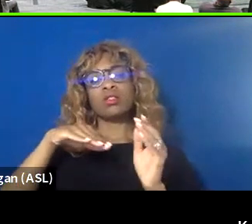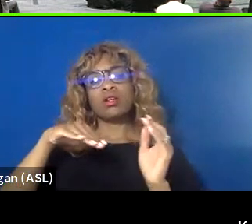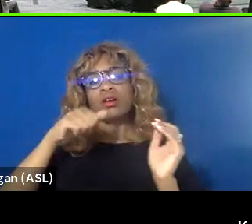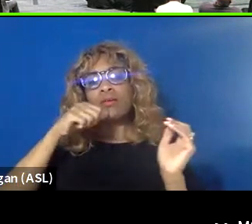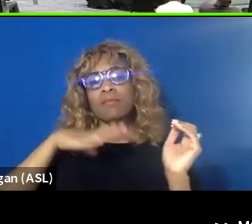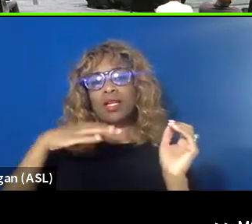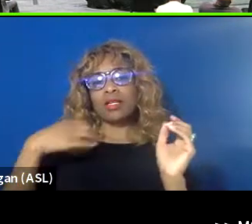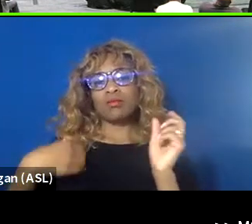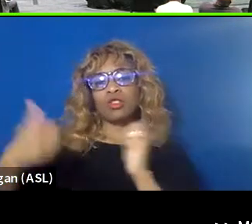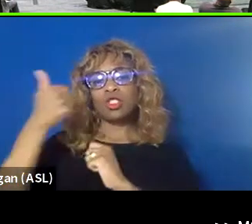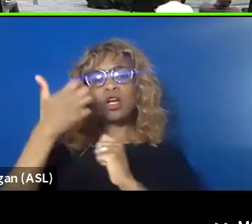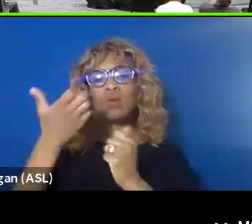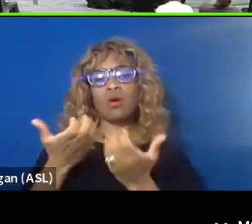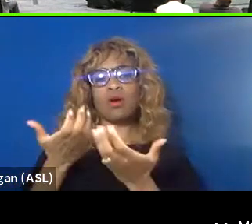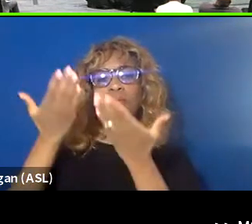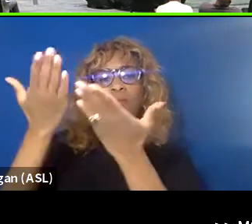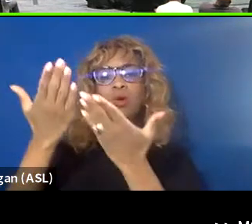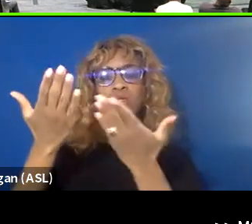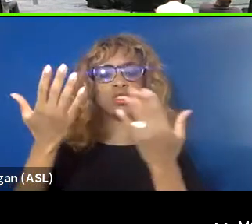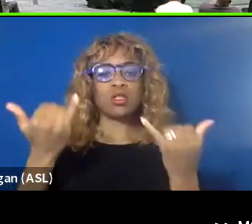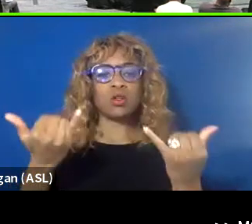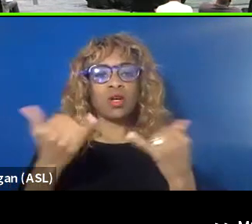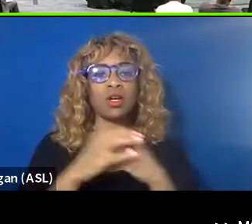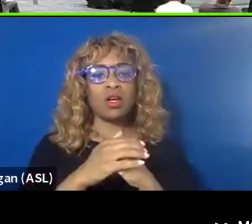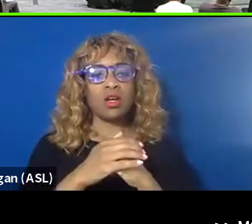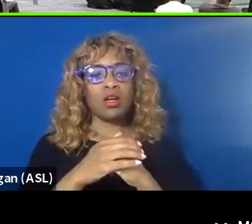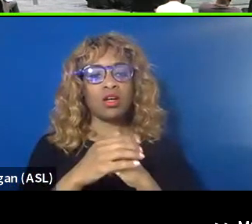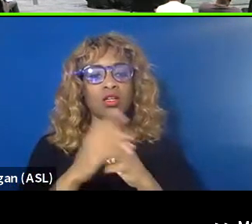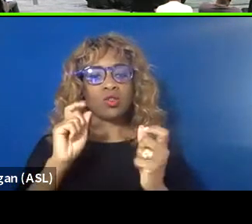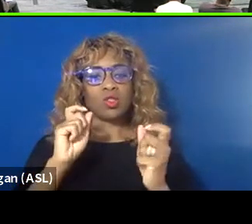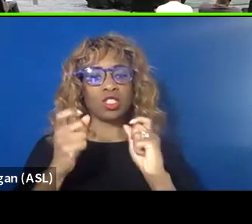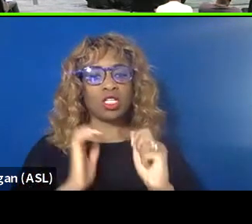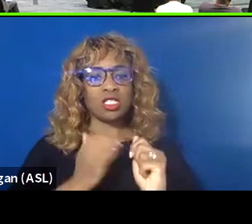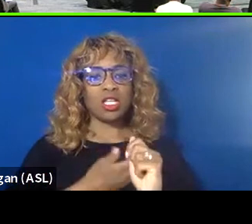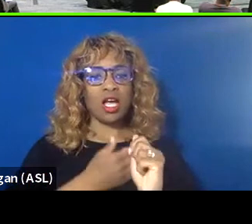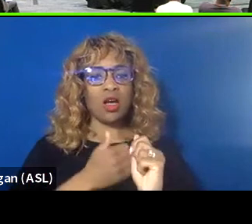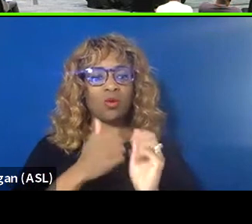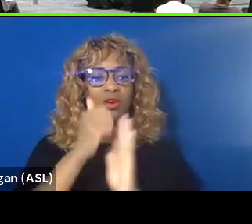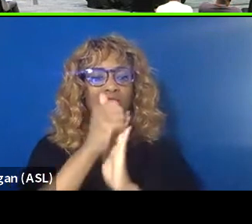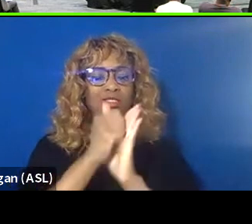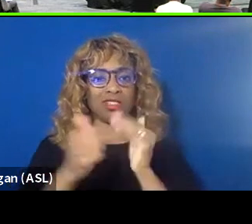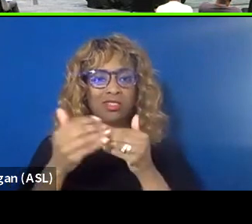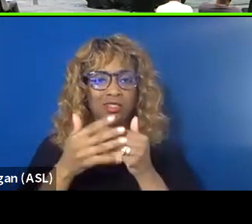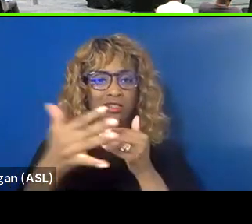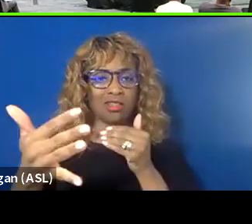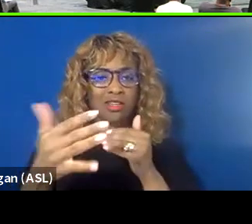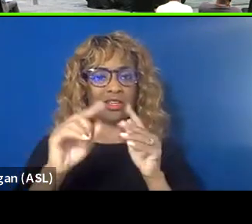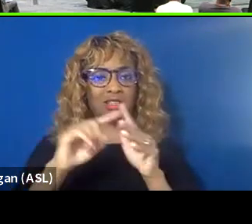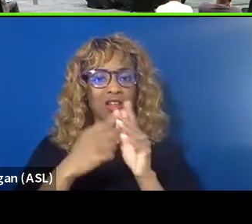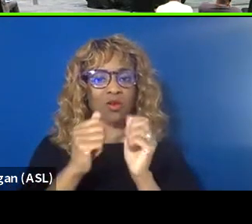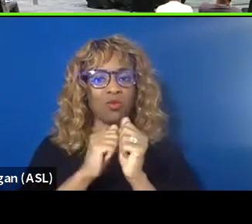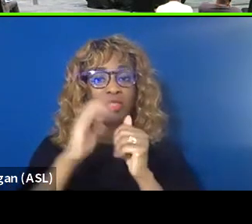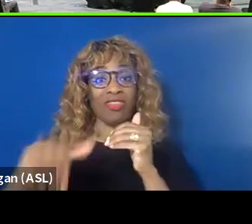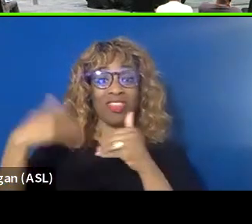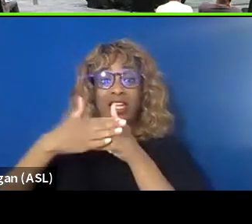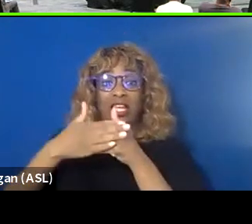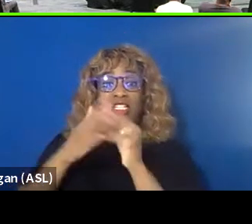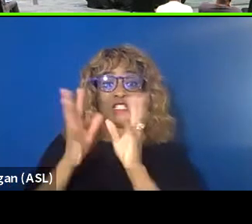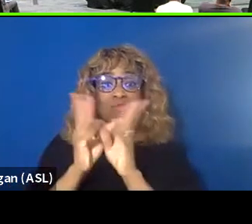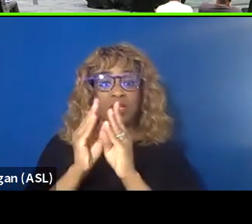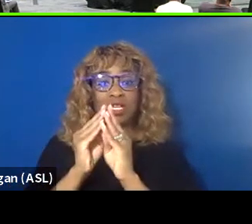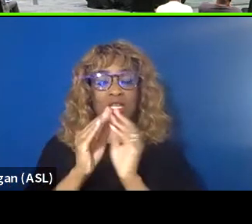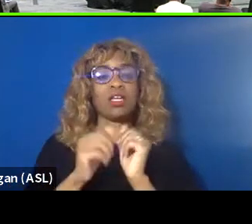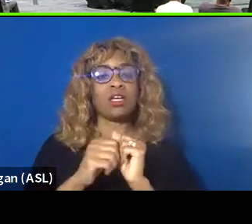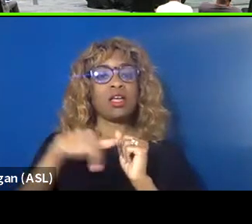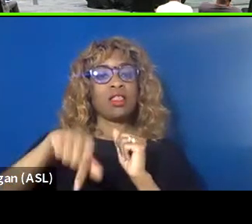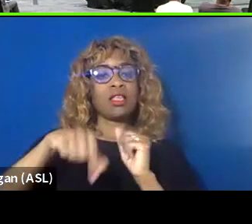yes. I would like to make a motion at this time to adjust our agenda going forward, beginning with the next meeting, not this